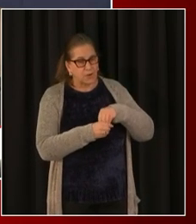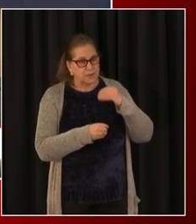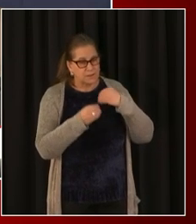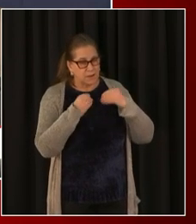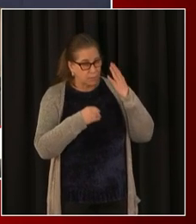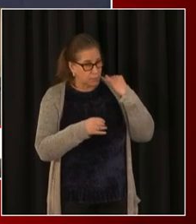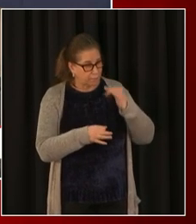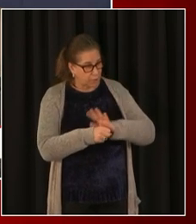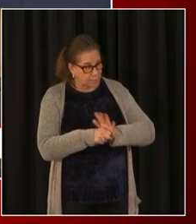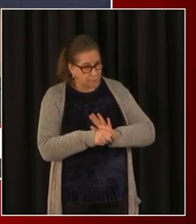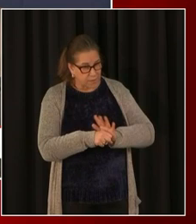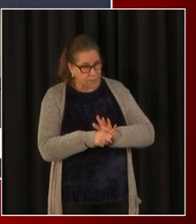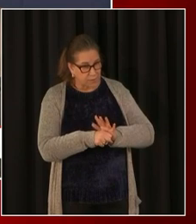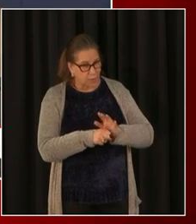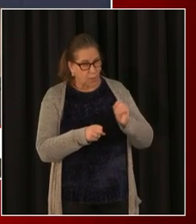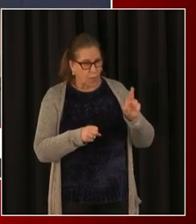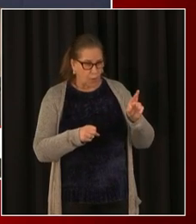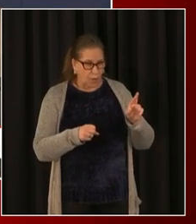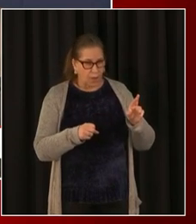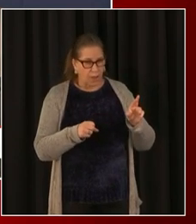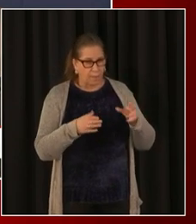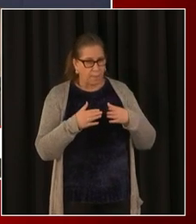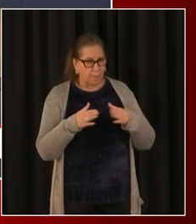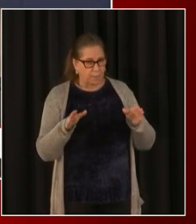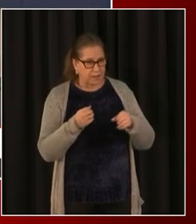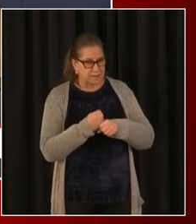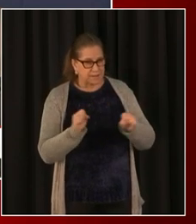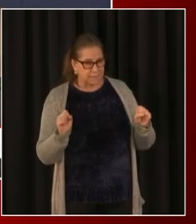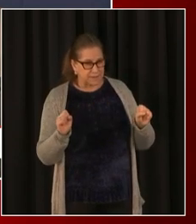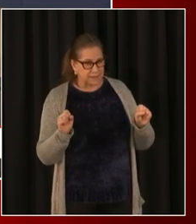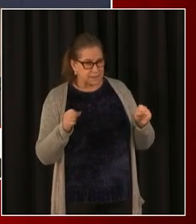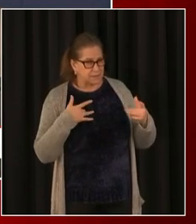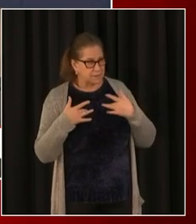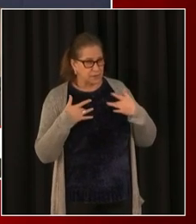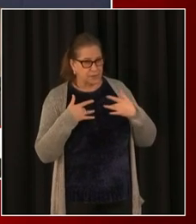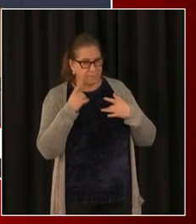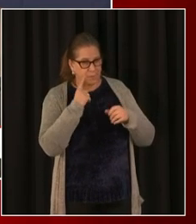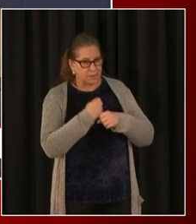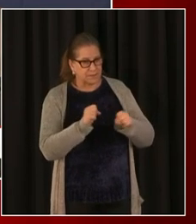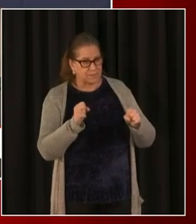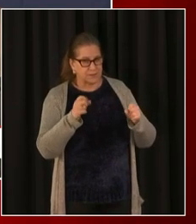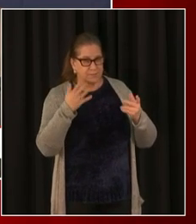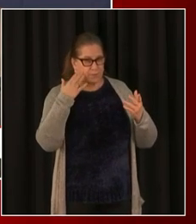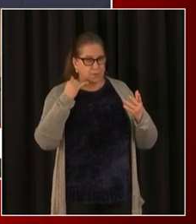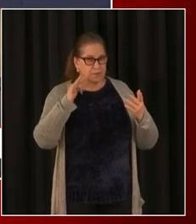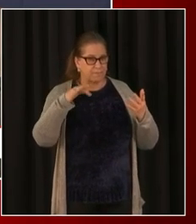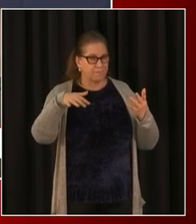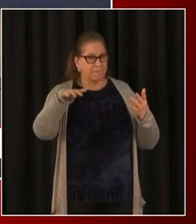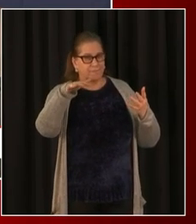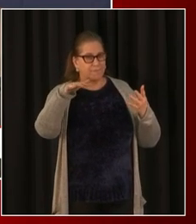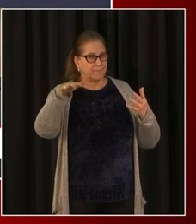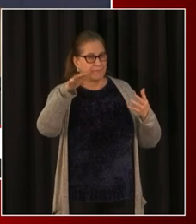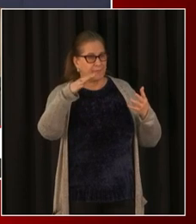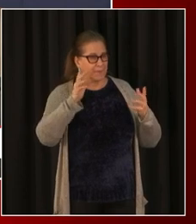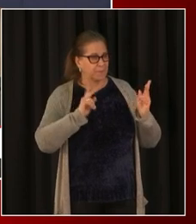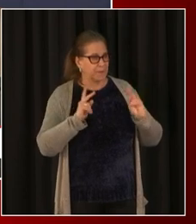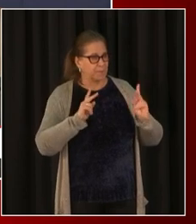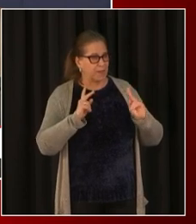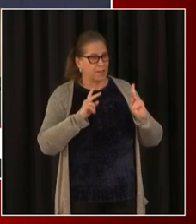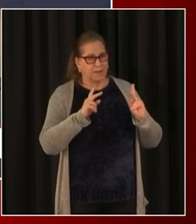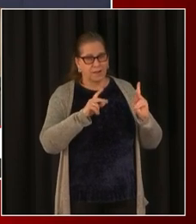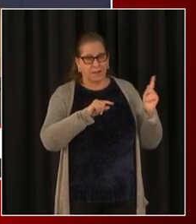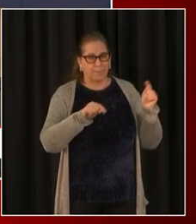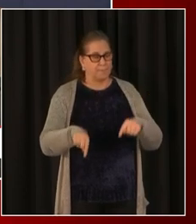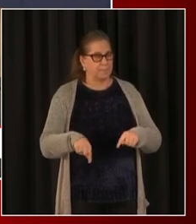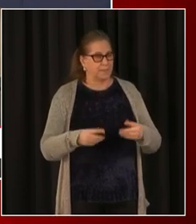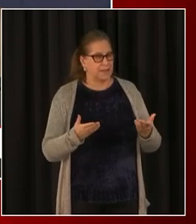of COVID and or because of concerns about just wanting to keep people out of the city because of possible more riots?